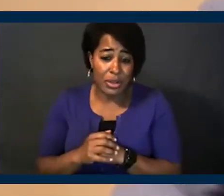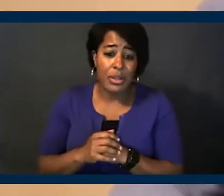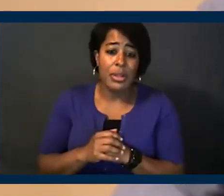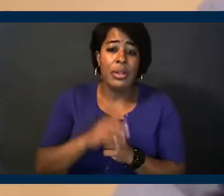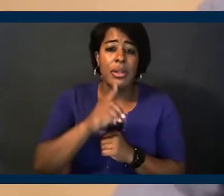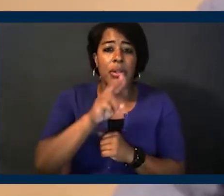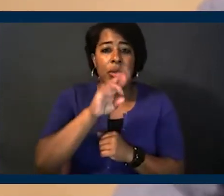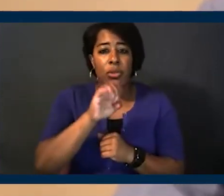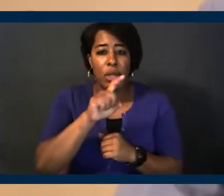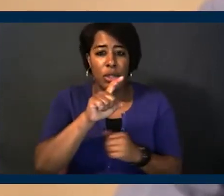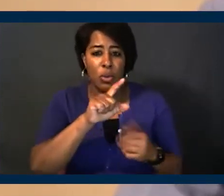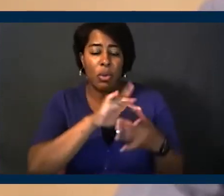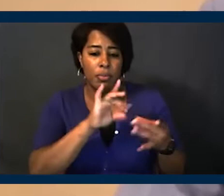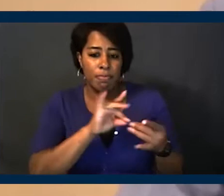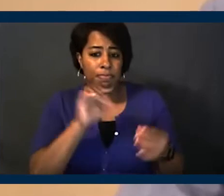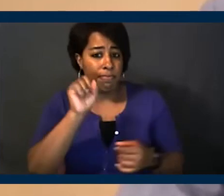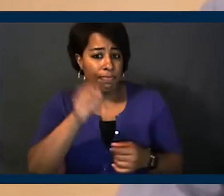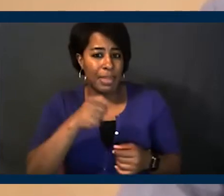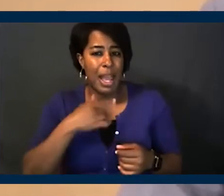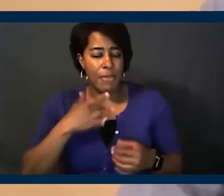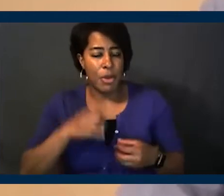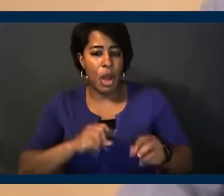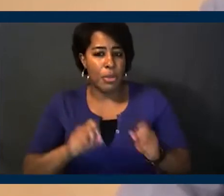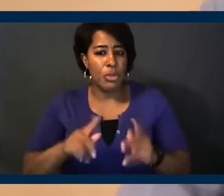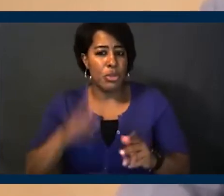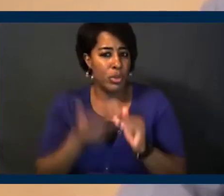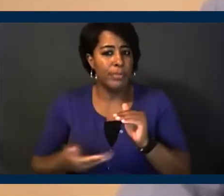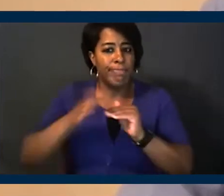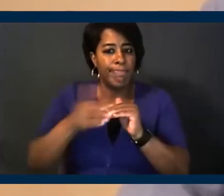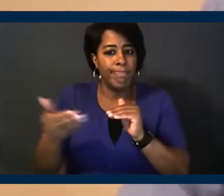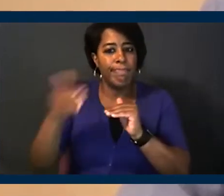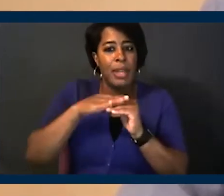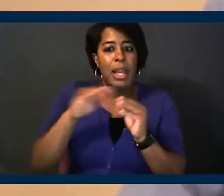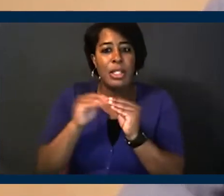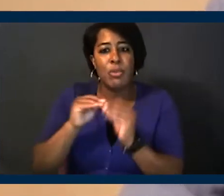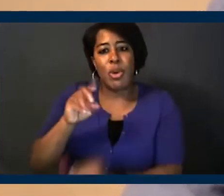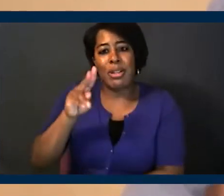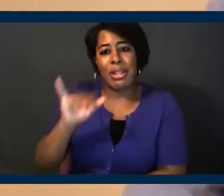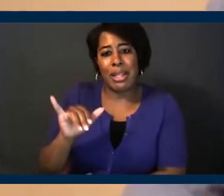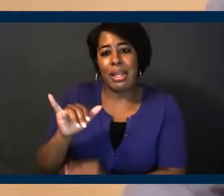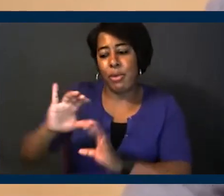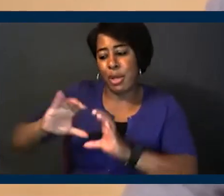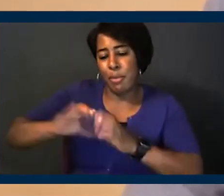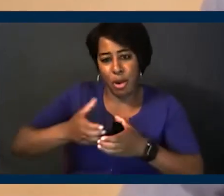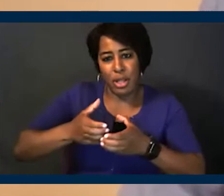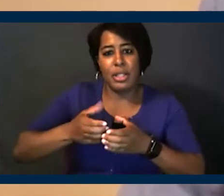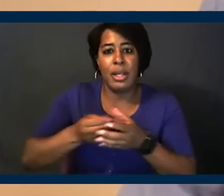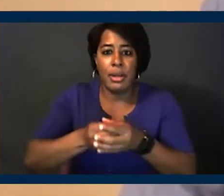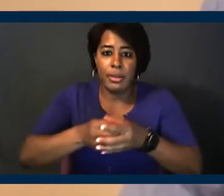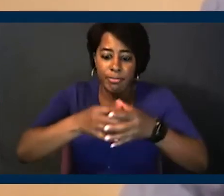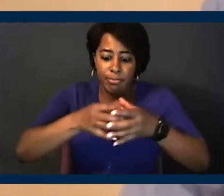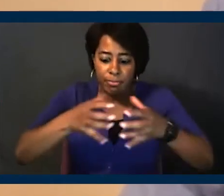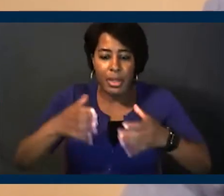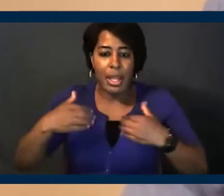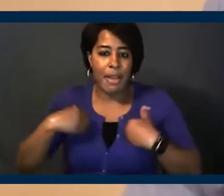Yes, you know, and I suspect opportunities will grow as county parties grow themselves and be able to sustain staffs. You